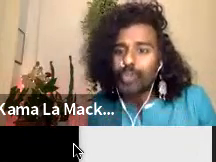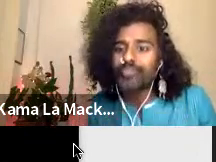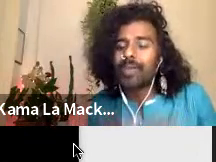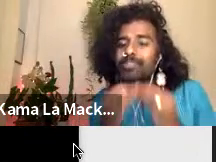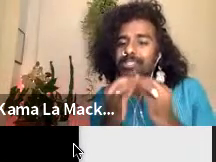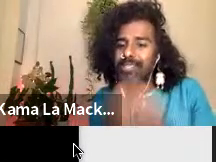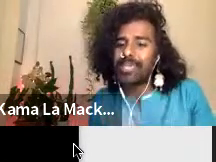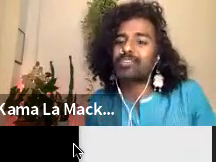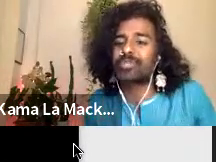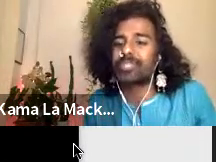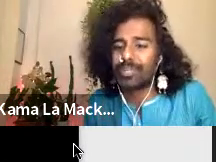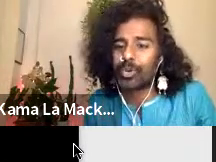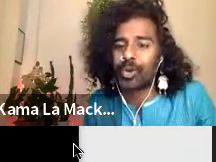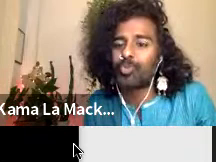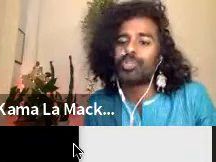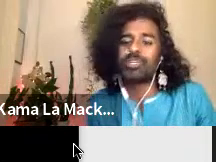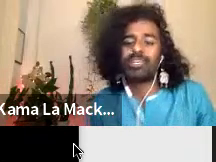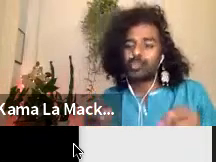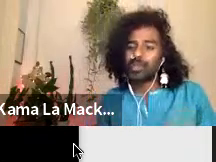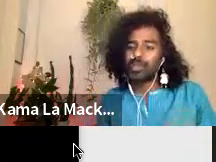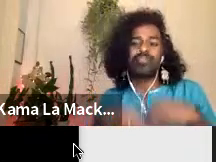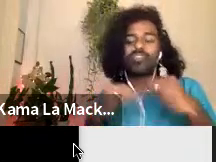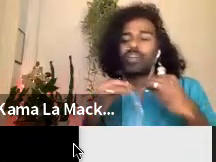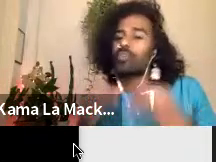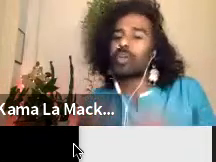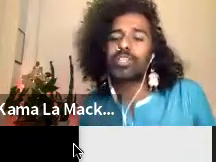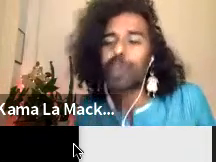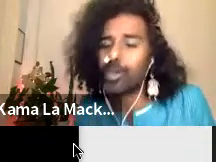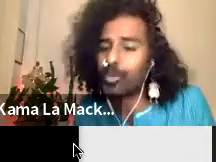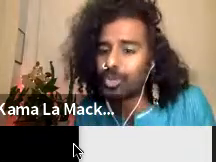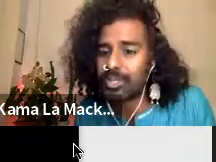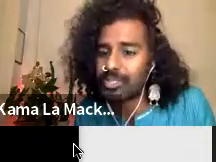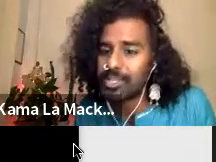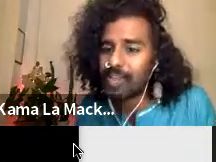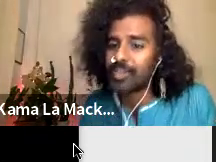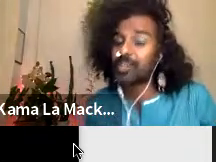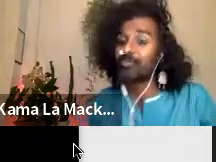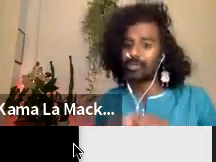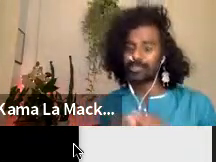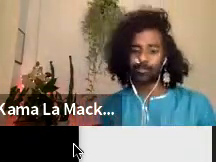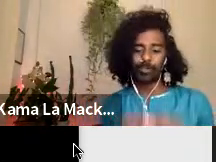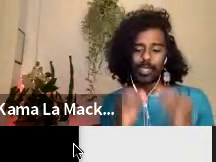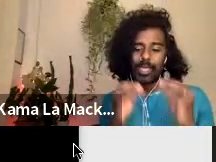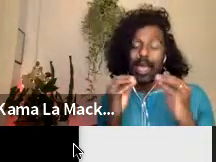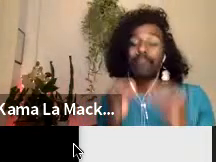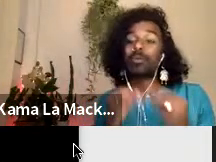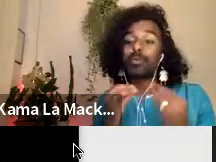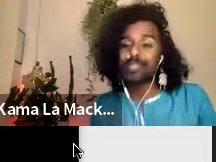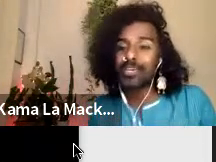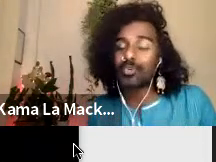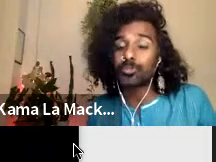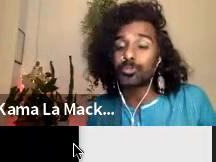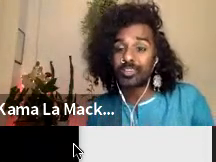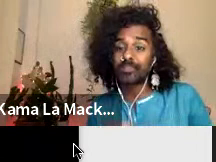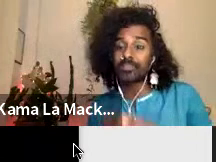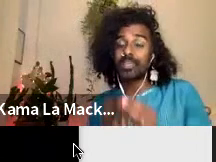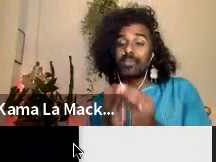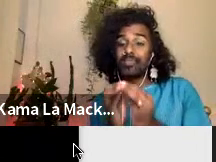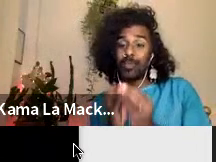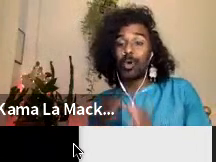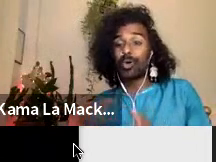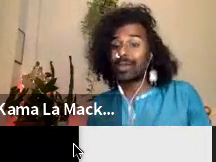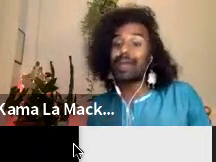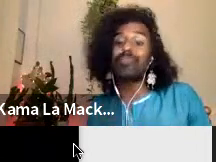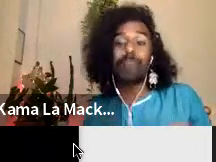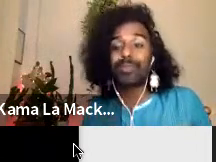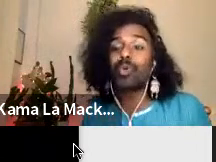a lot of times sacred in the communities, right? Like if you think of the Hijra communities in South Asia, for example, and they were sacred because